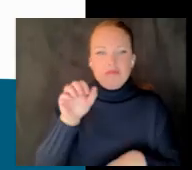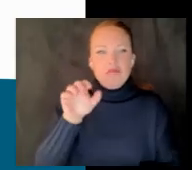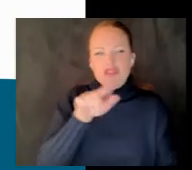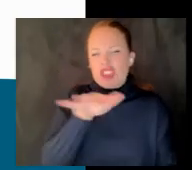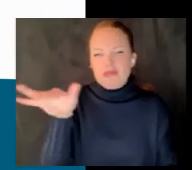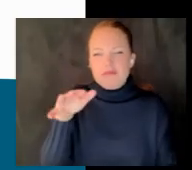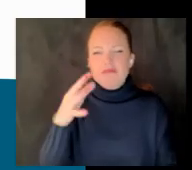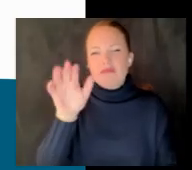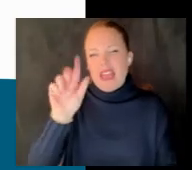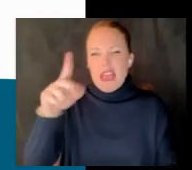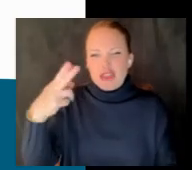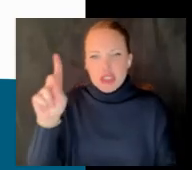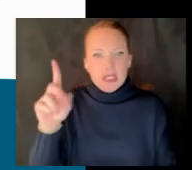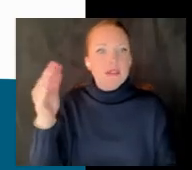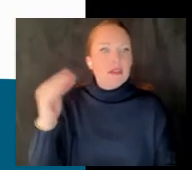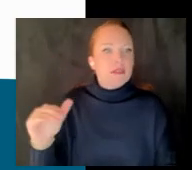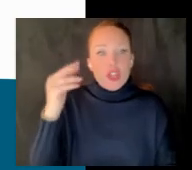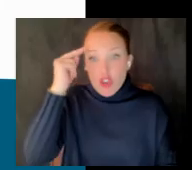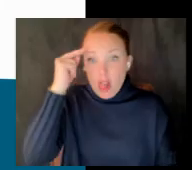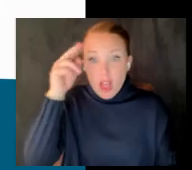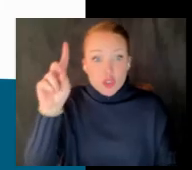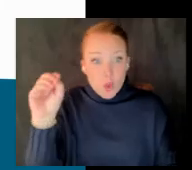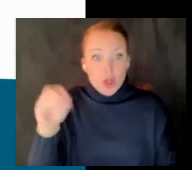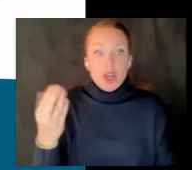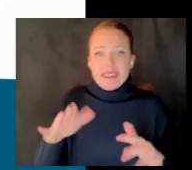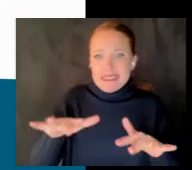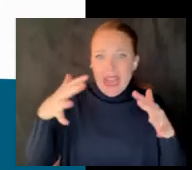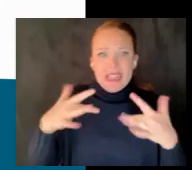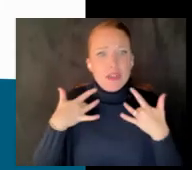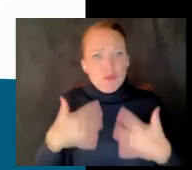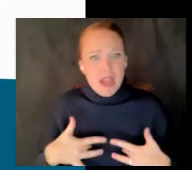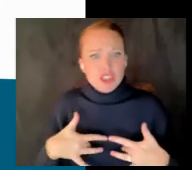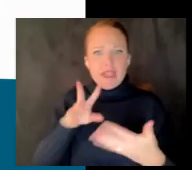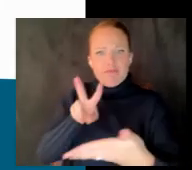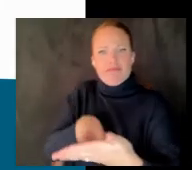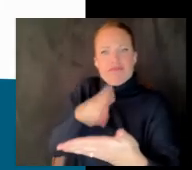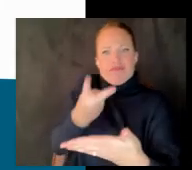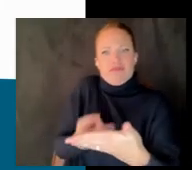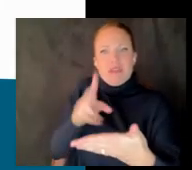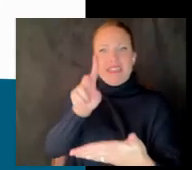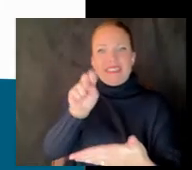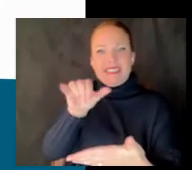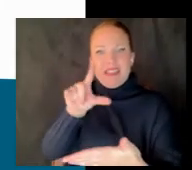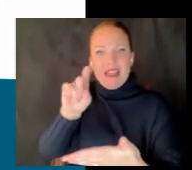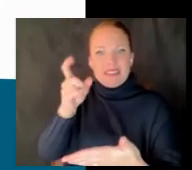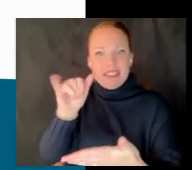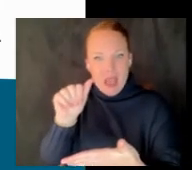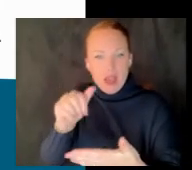ADHD, a neurological disorder, anxiety, depression, dyslexia, or learning disability.